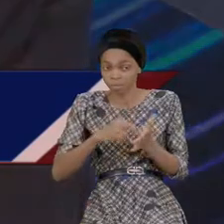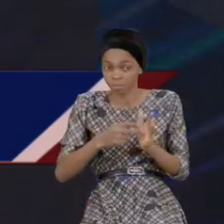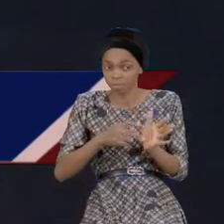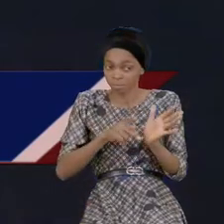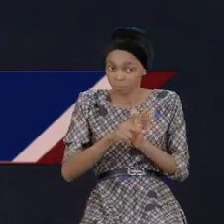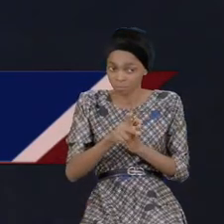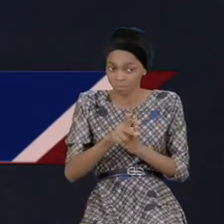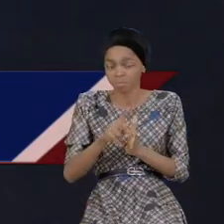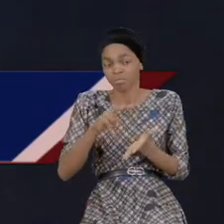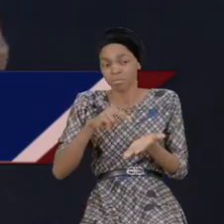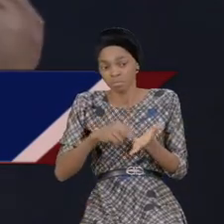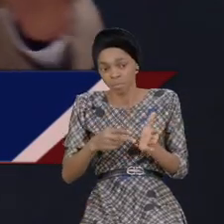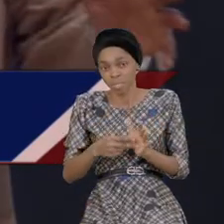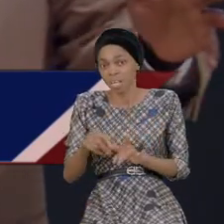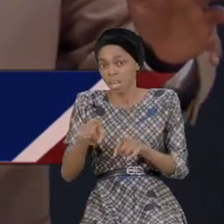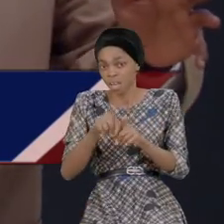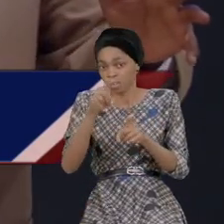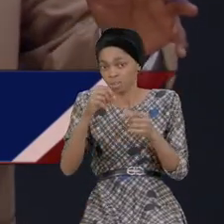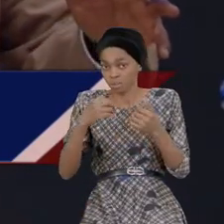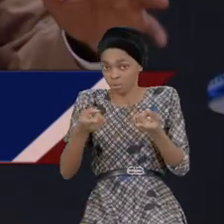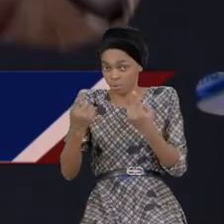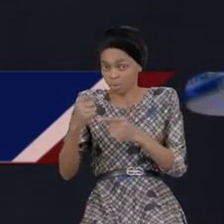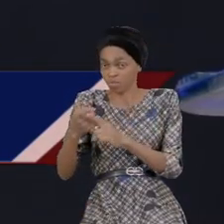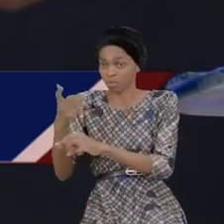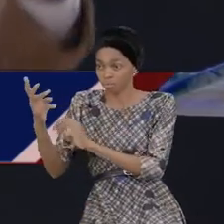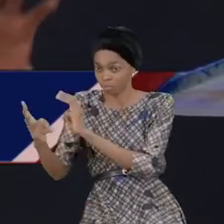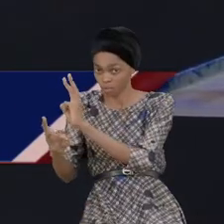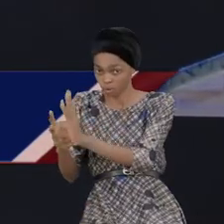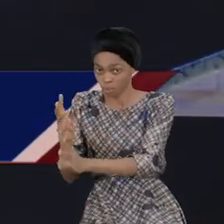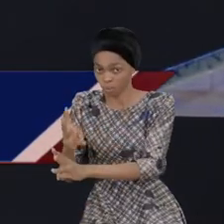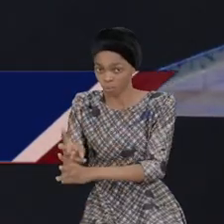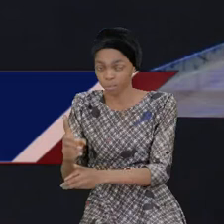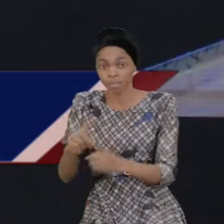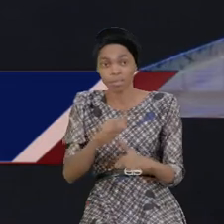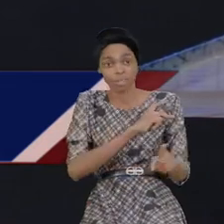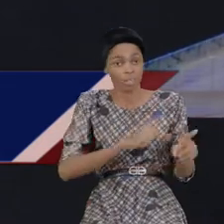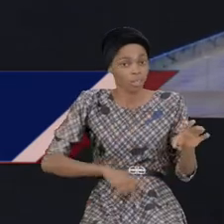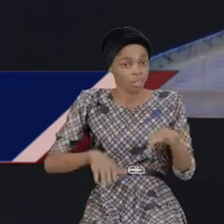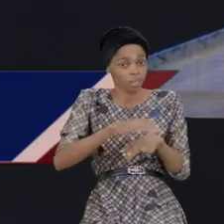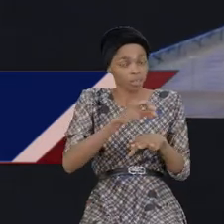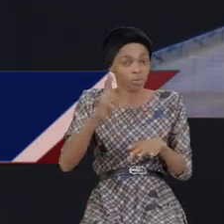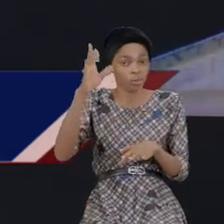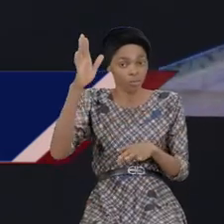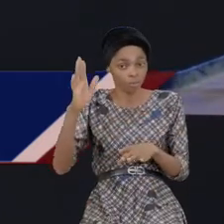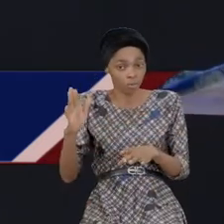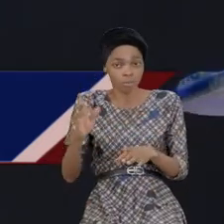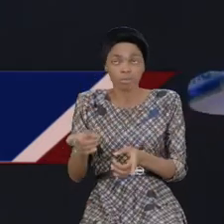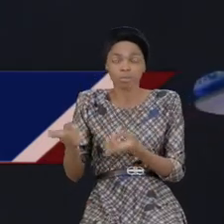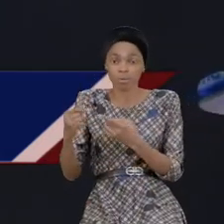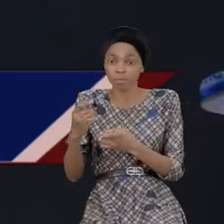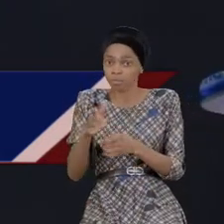the world to the kingdom of God, come fully. Come fully. Don't leave